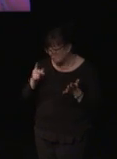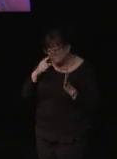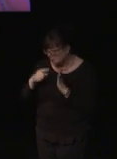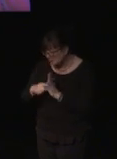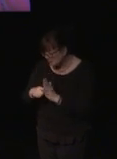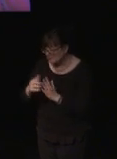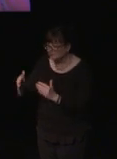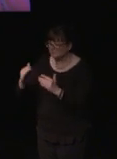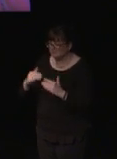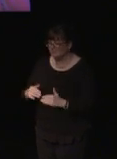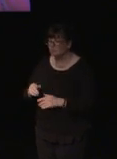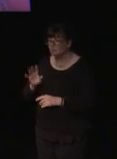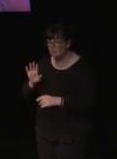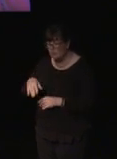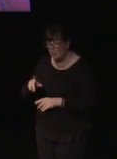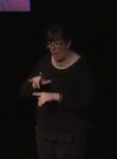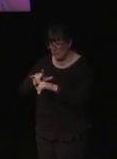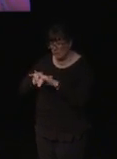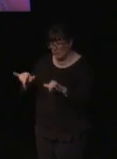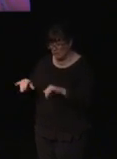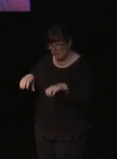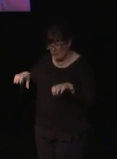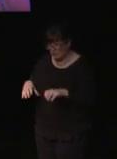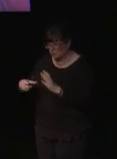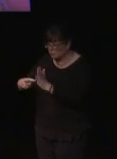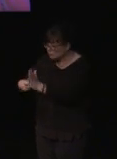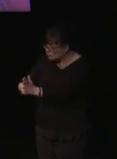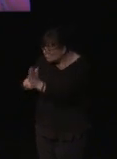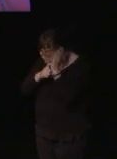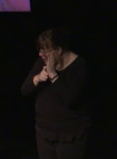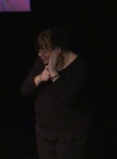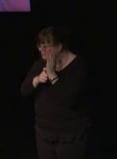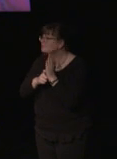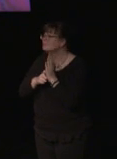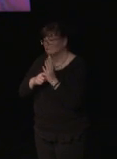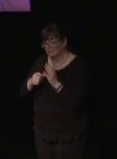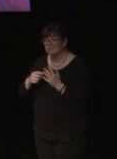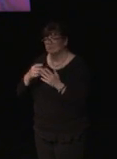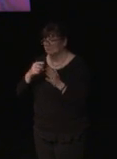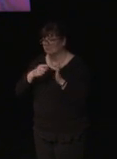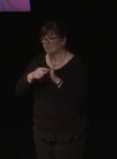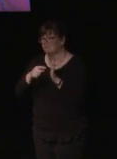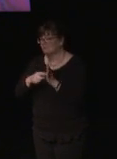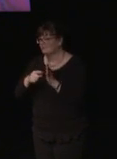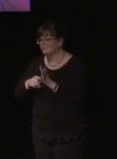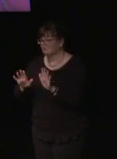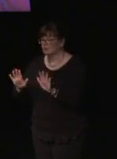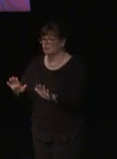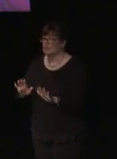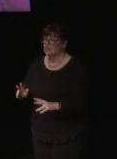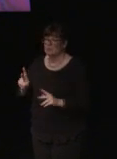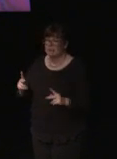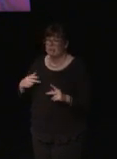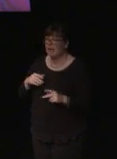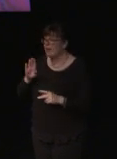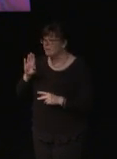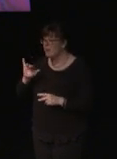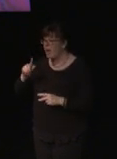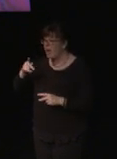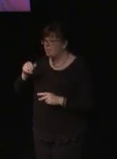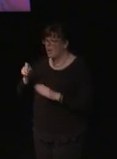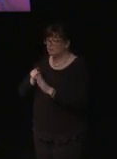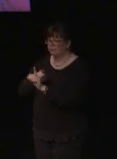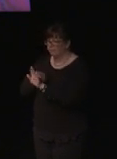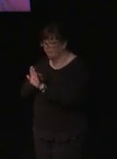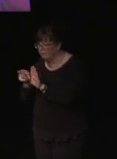Are simultaneous actions required? We've seen a lot of great examples of that today too, where like people have had bypass loops and things